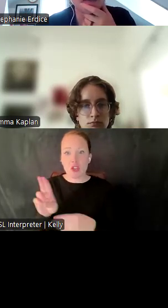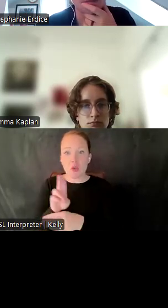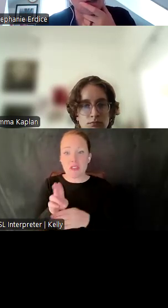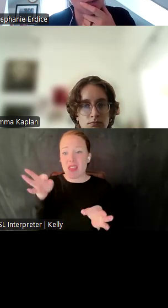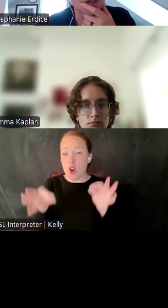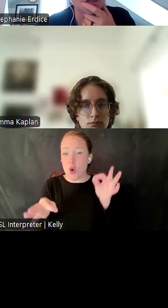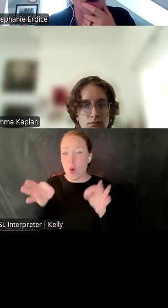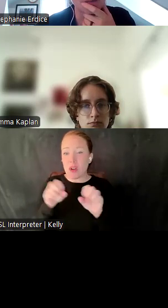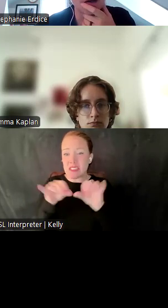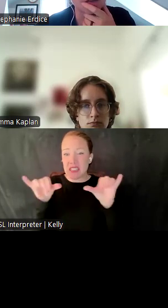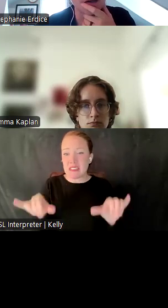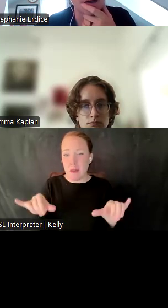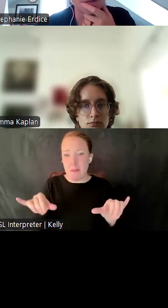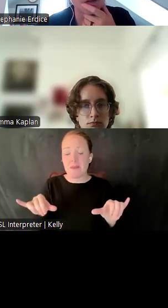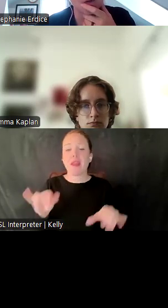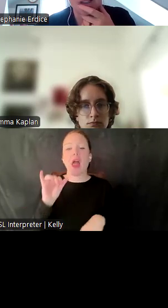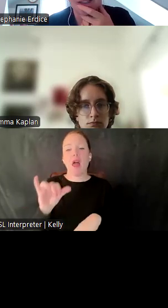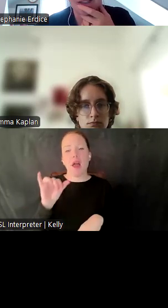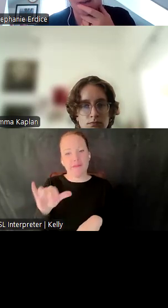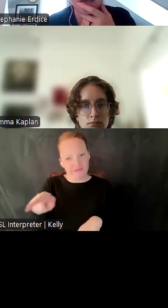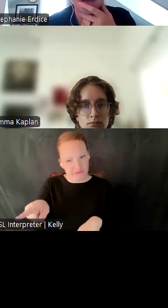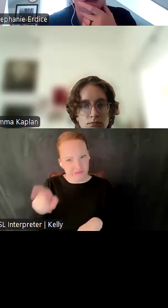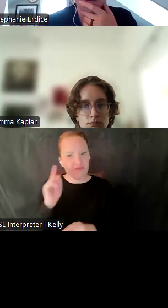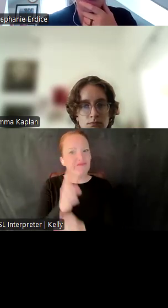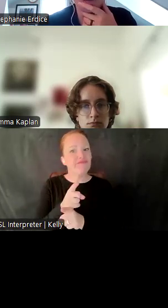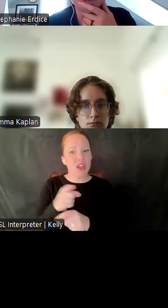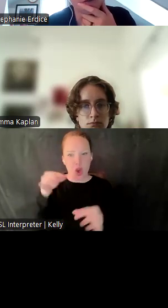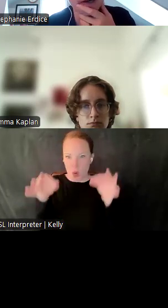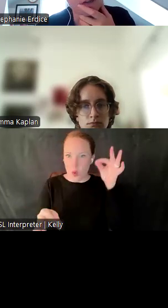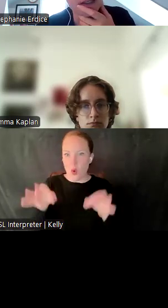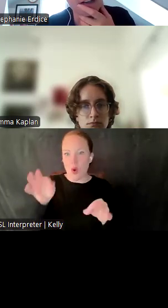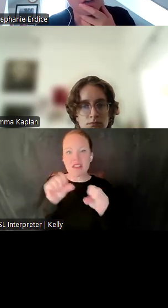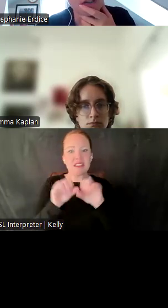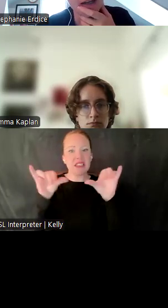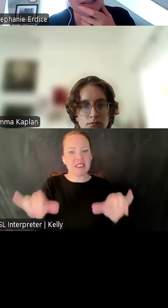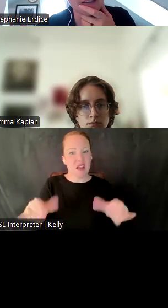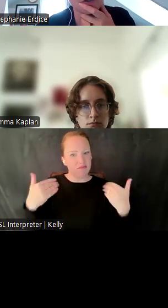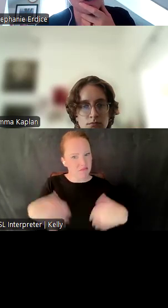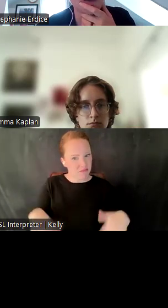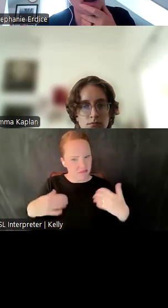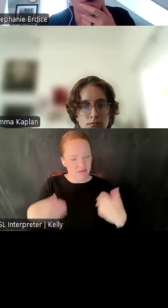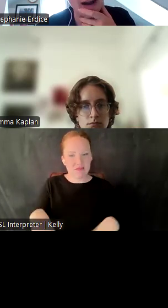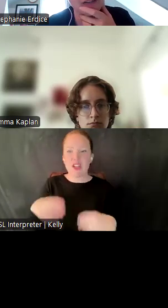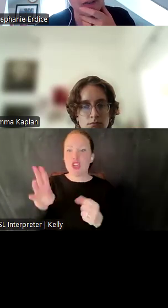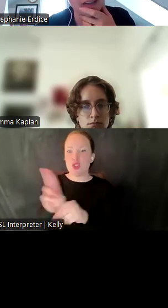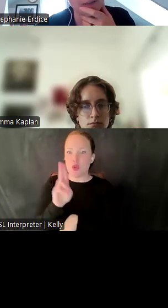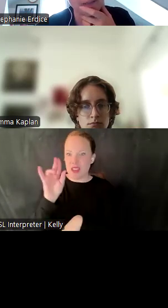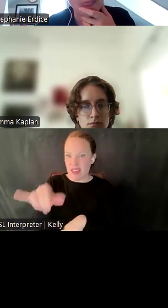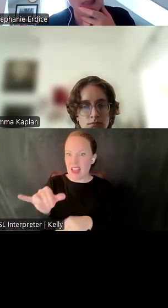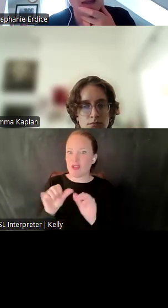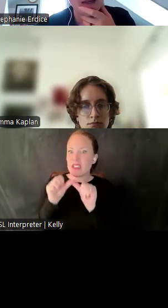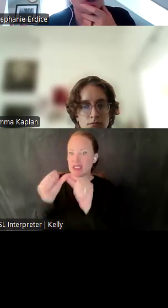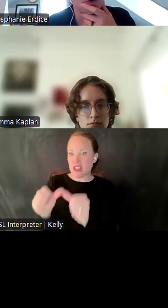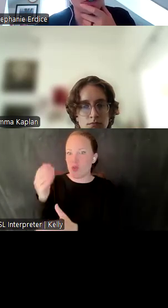you are ahead of the game here. We're going to talk about the court system in other trainings, but yes, using that to continue to harass the